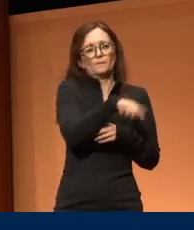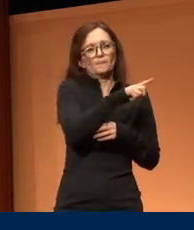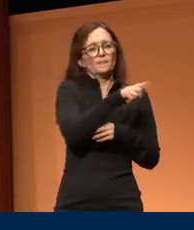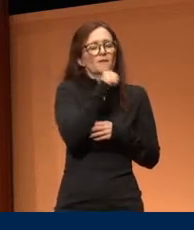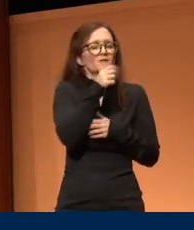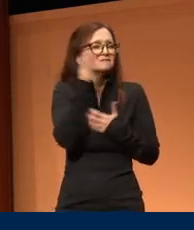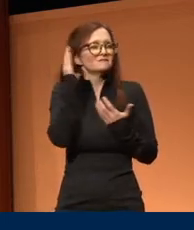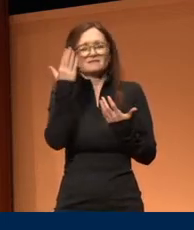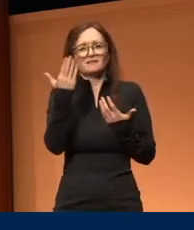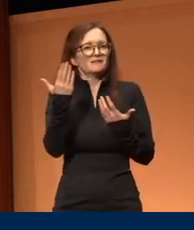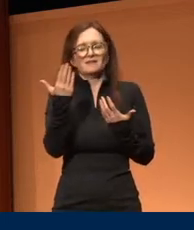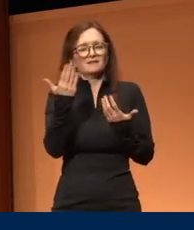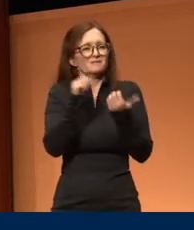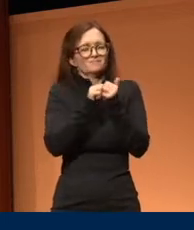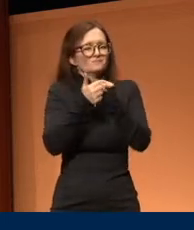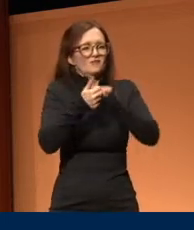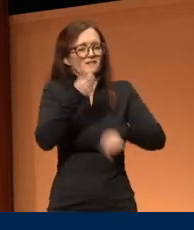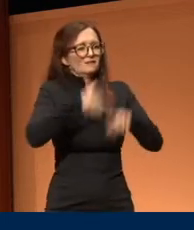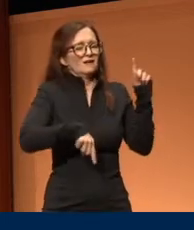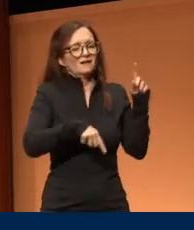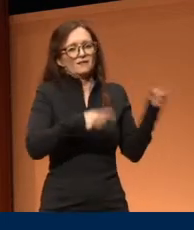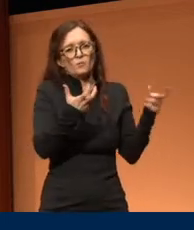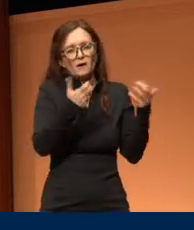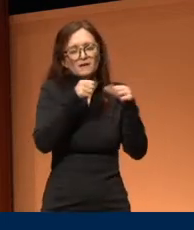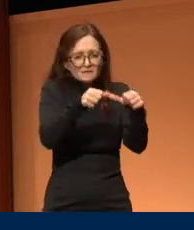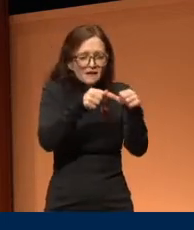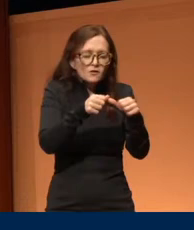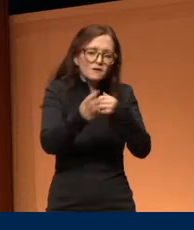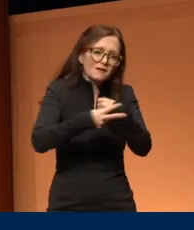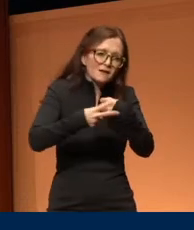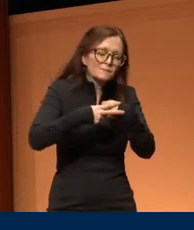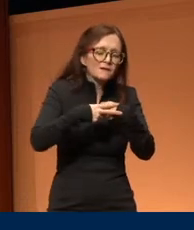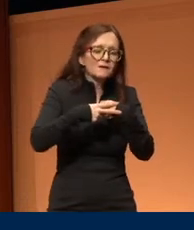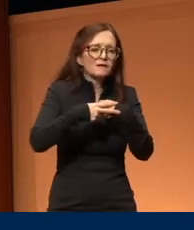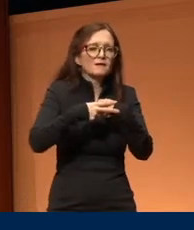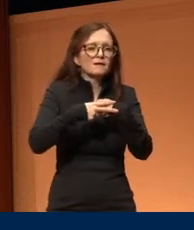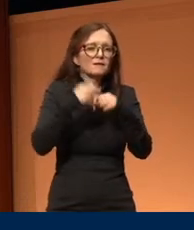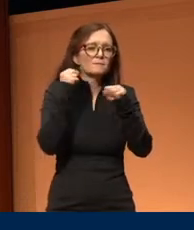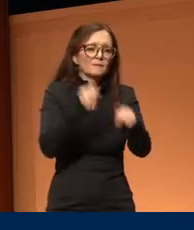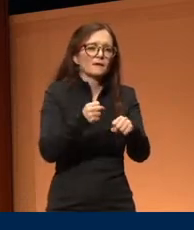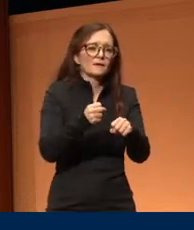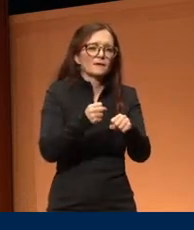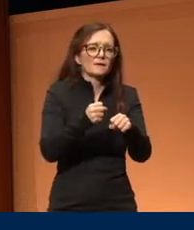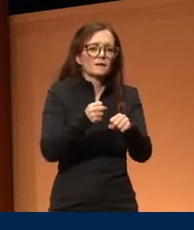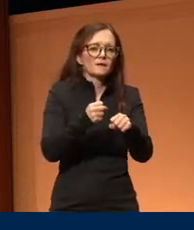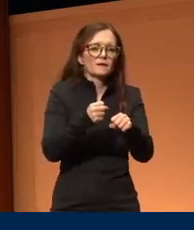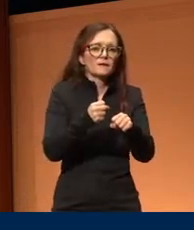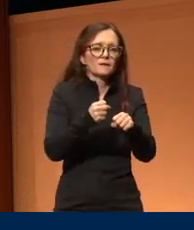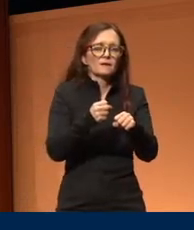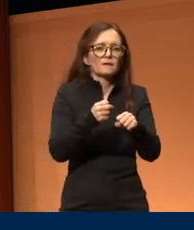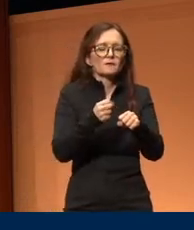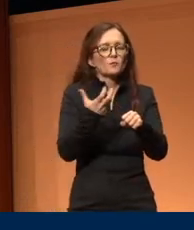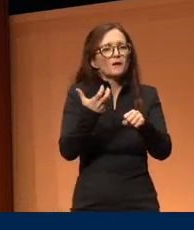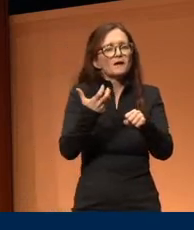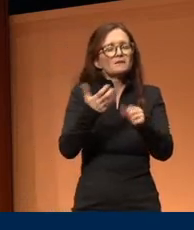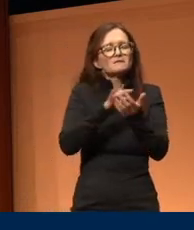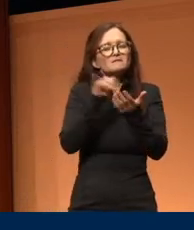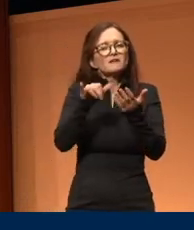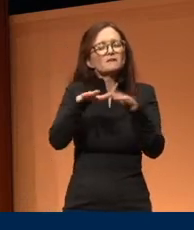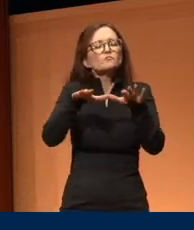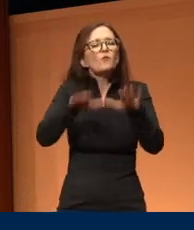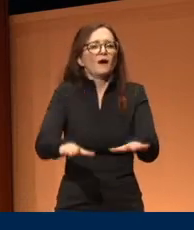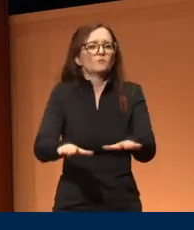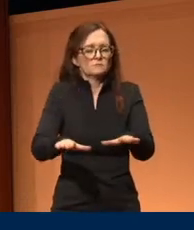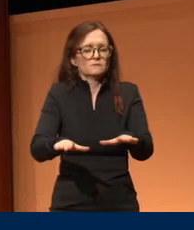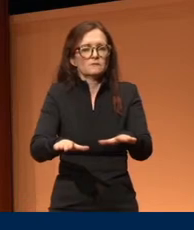They don't seem to be transformed by it, and they kind of want to keep. They kind of know that the point of this is to stay grounded.